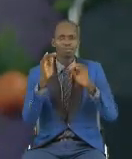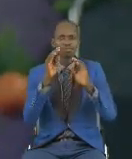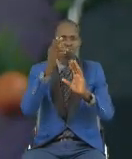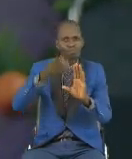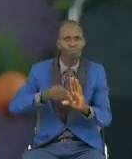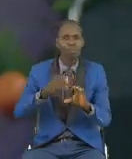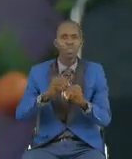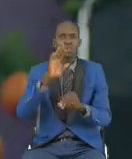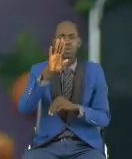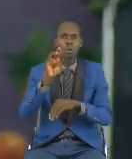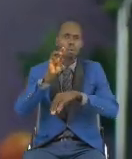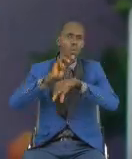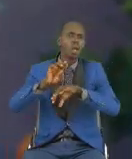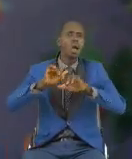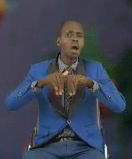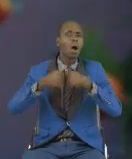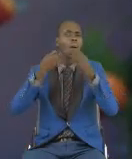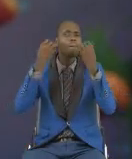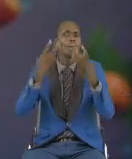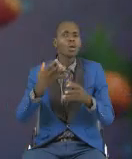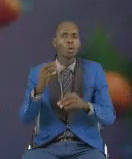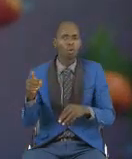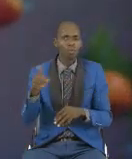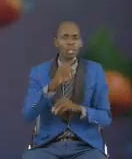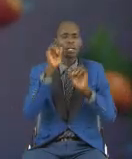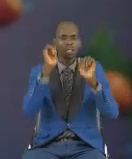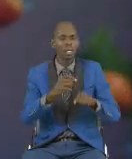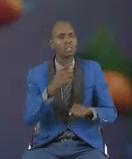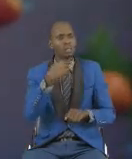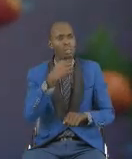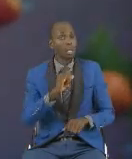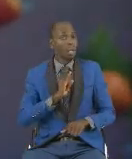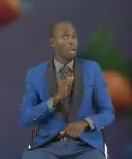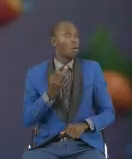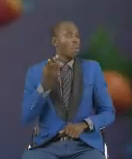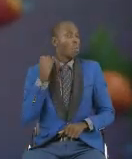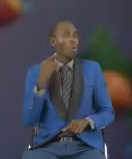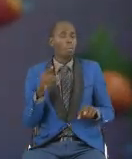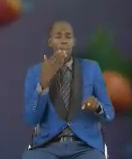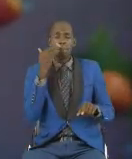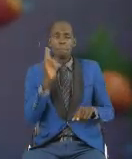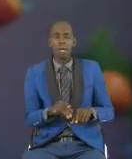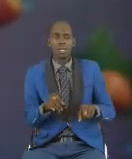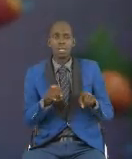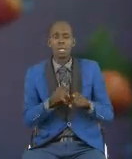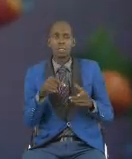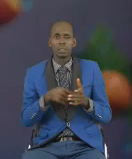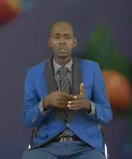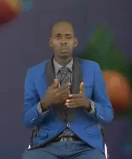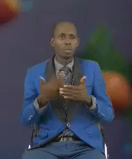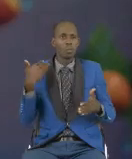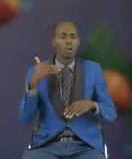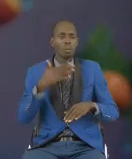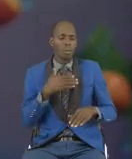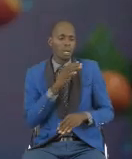of them can say, I was like this before? My character at home, my character in the